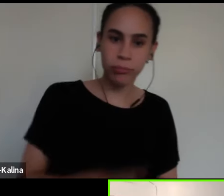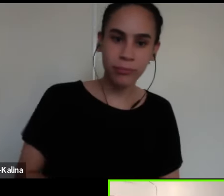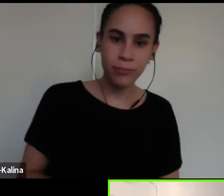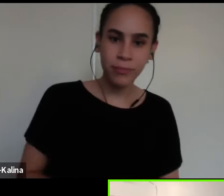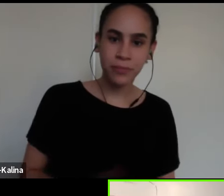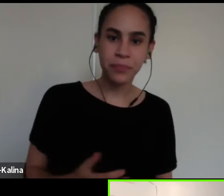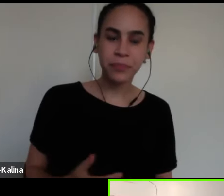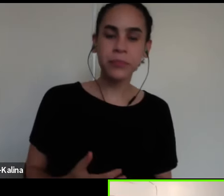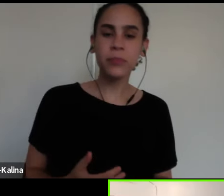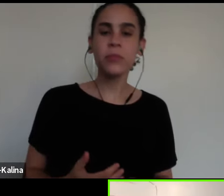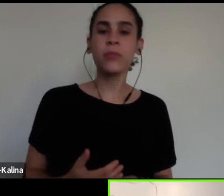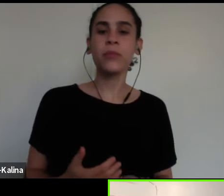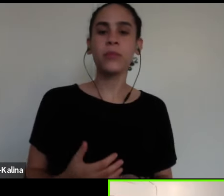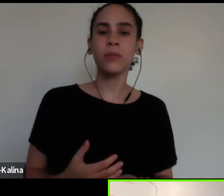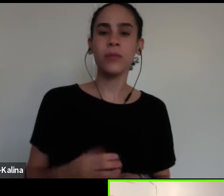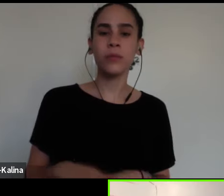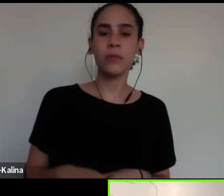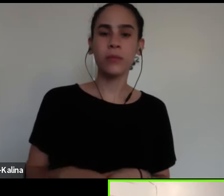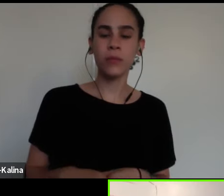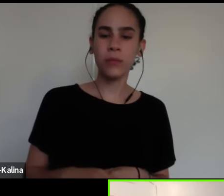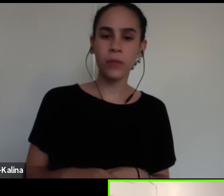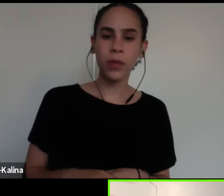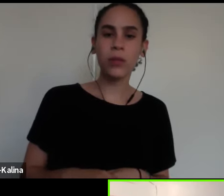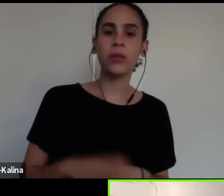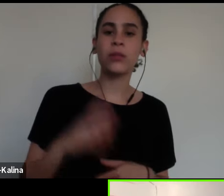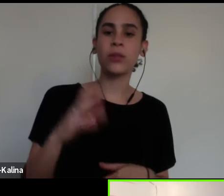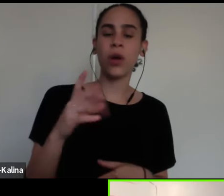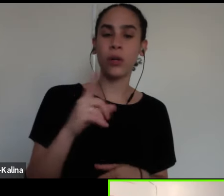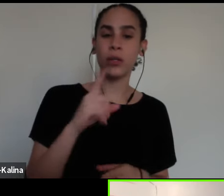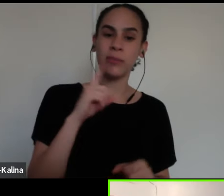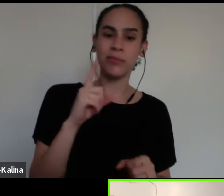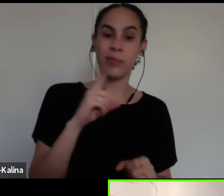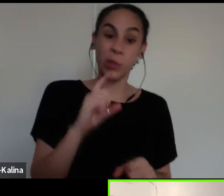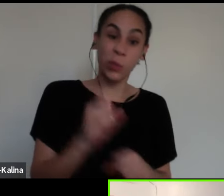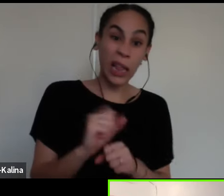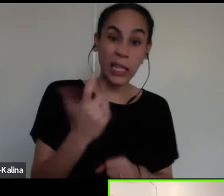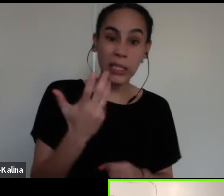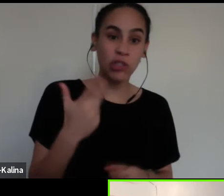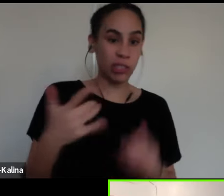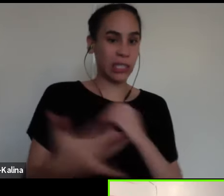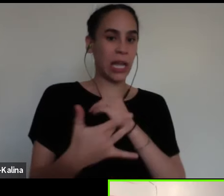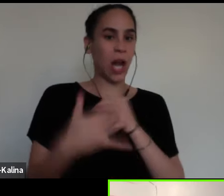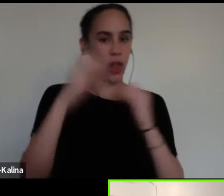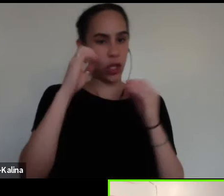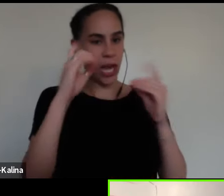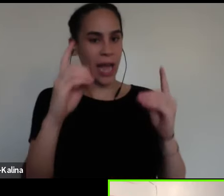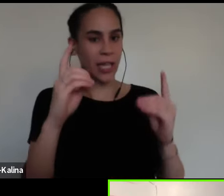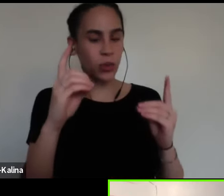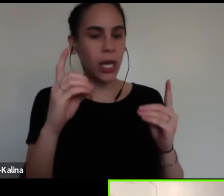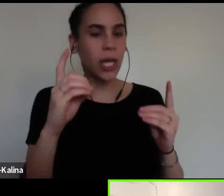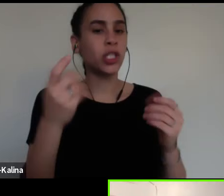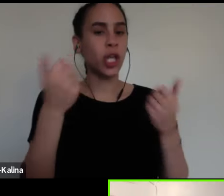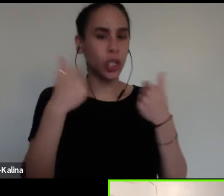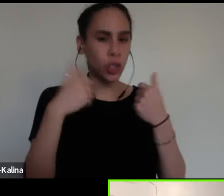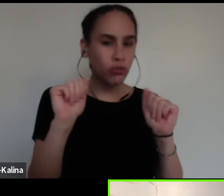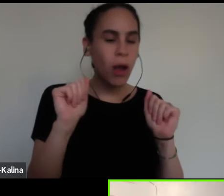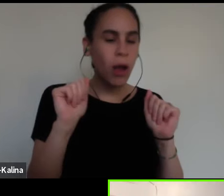doing that, which is really just technology education, if you think about it, and going very far and wide and deep in